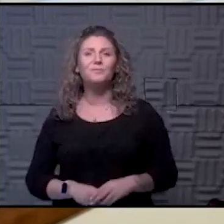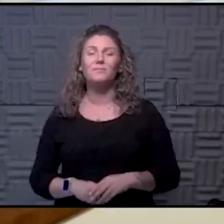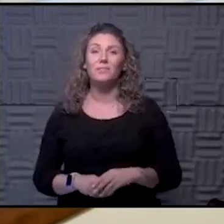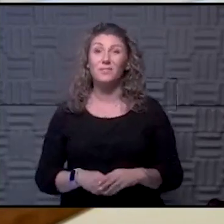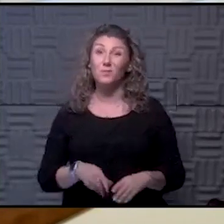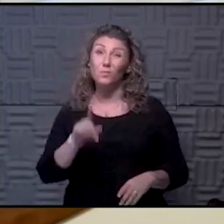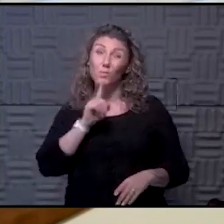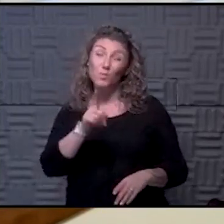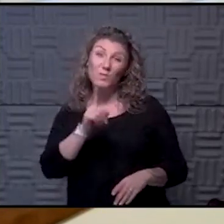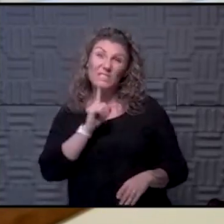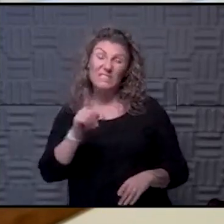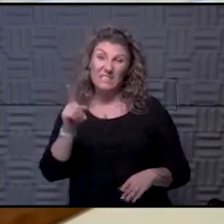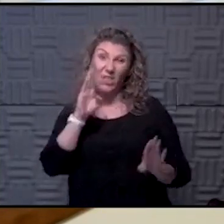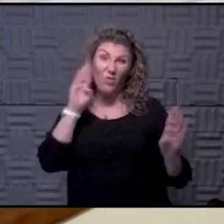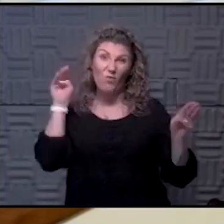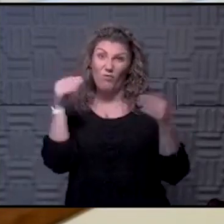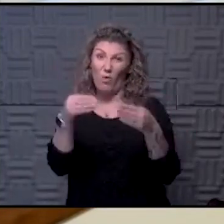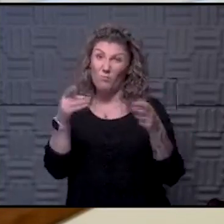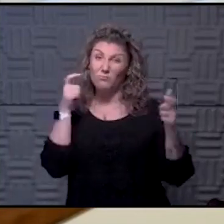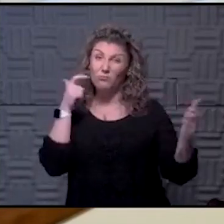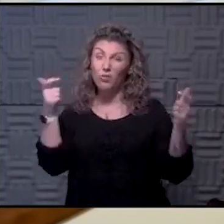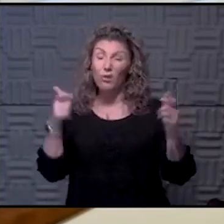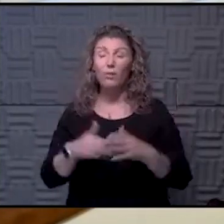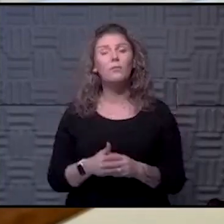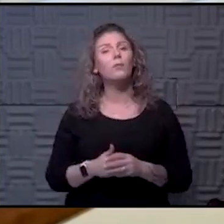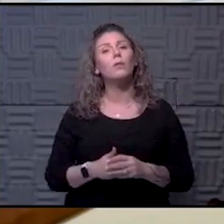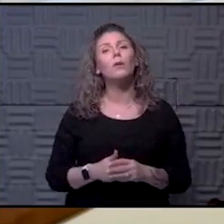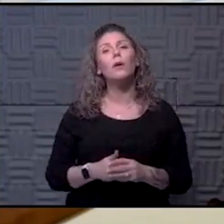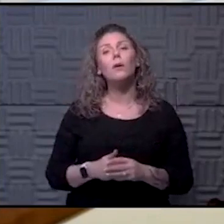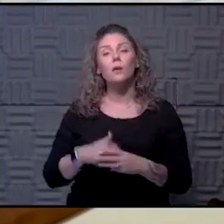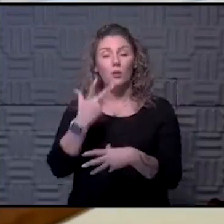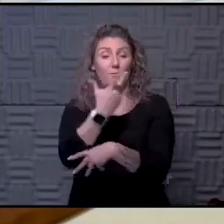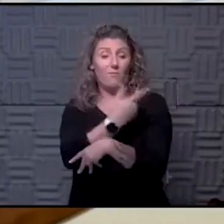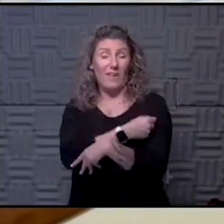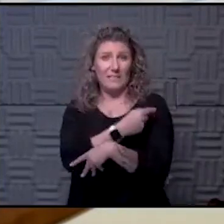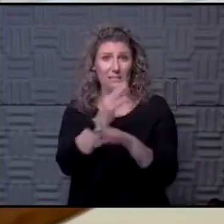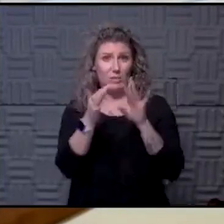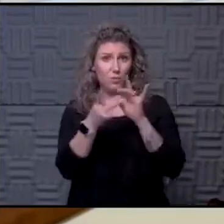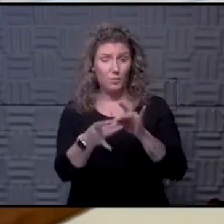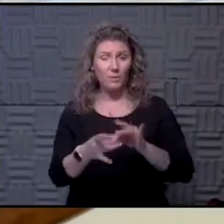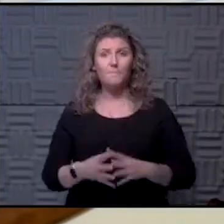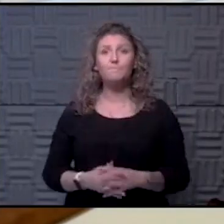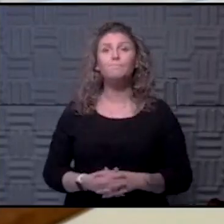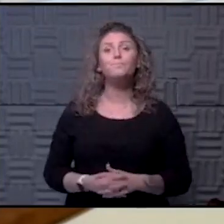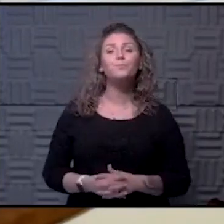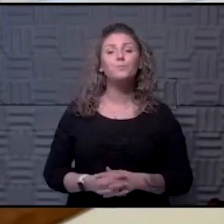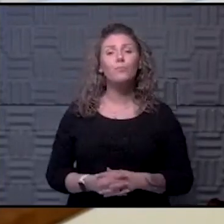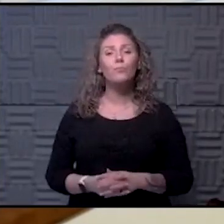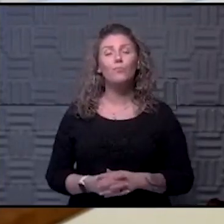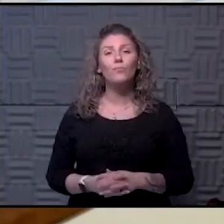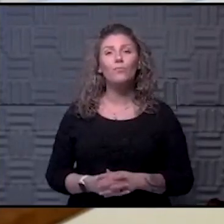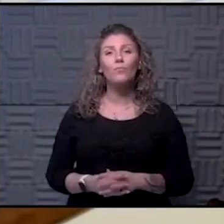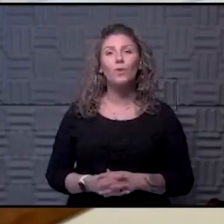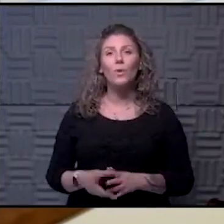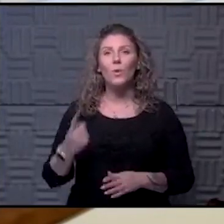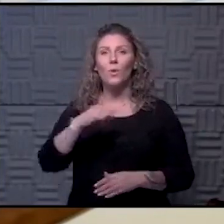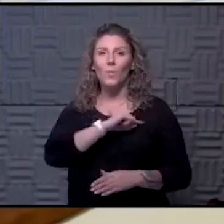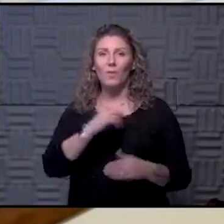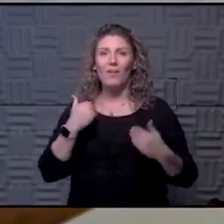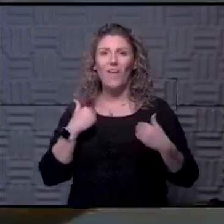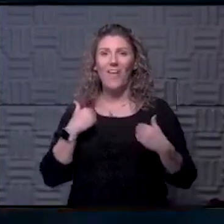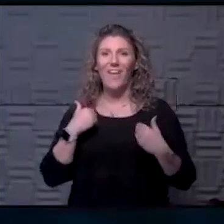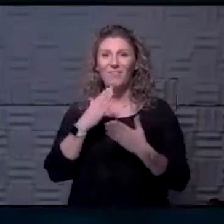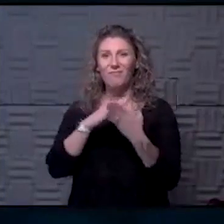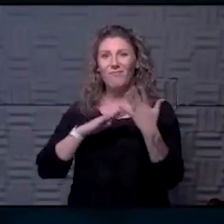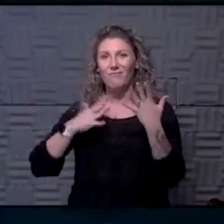big focus right now. As far as vaccination here in Shawnee County, as everybody knows, we've had phase 5 that opened up back